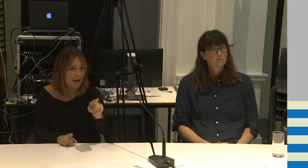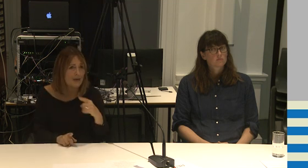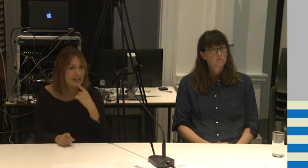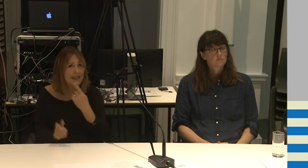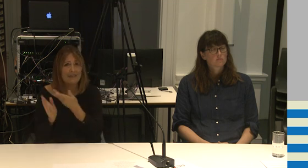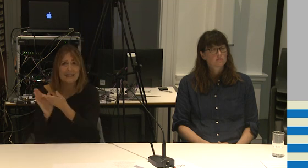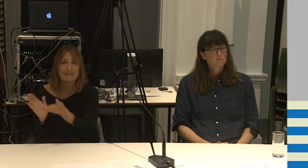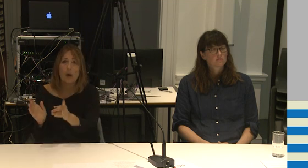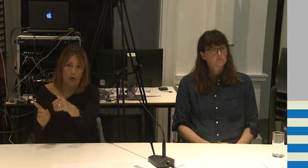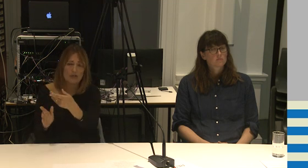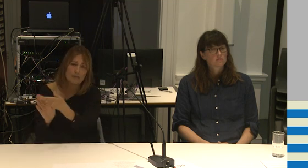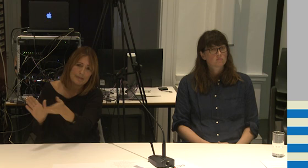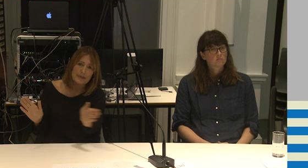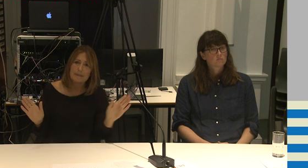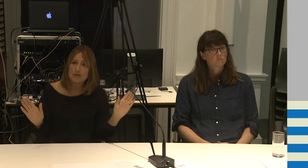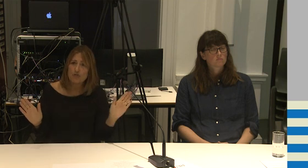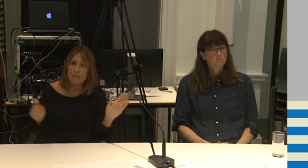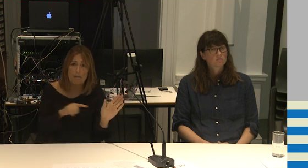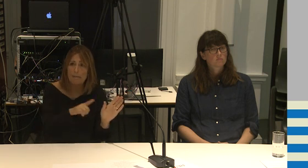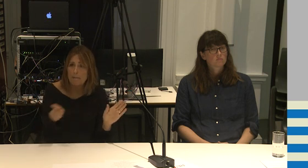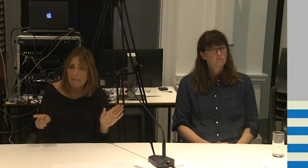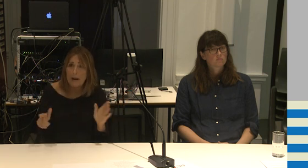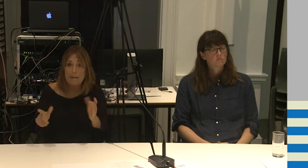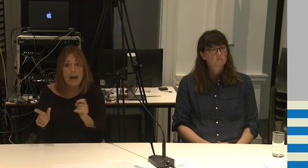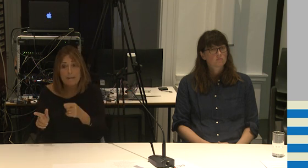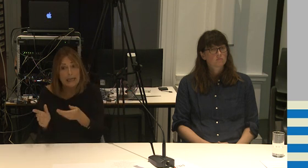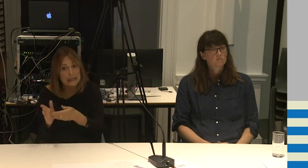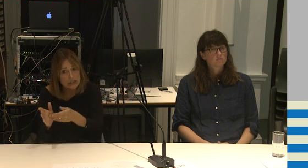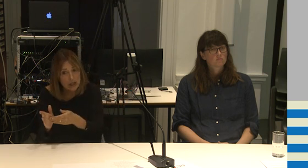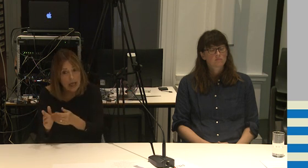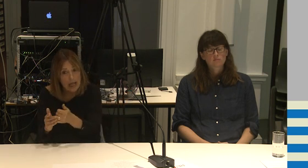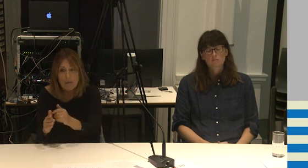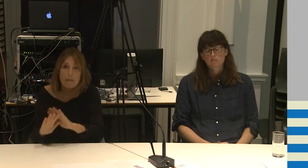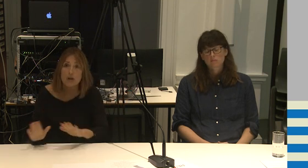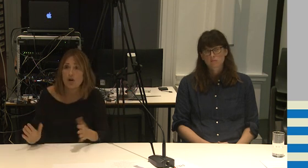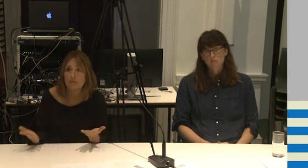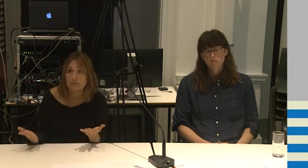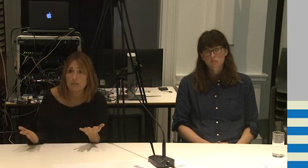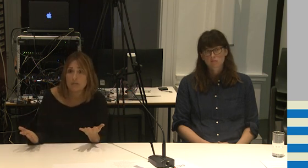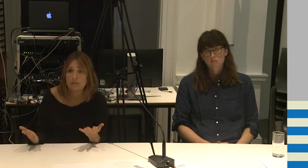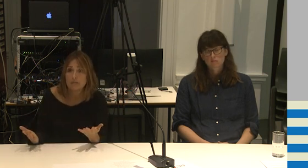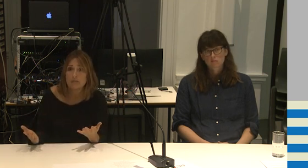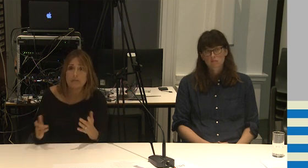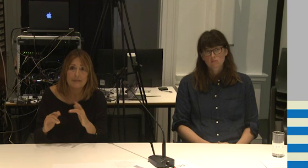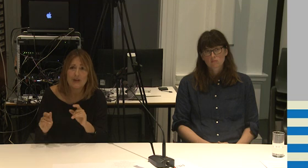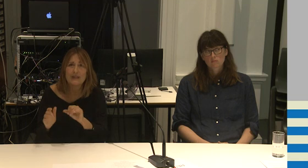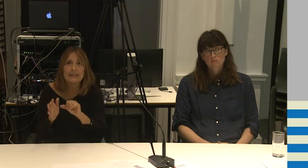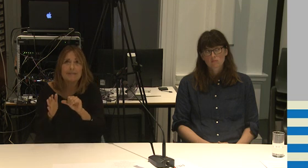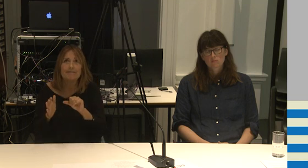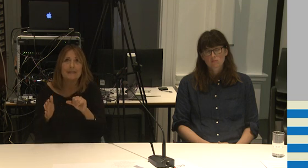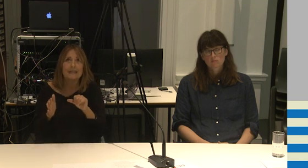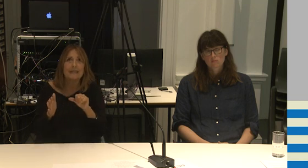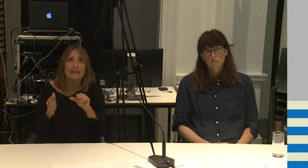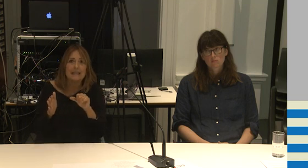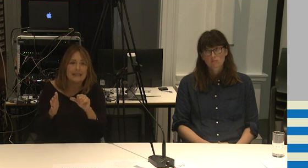of a spectrum around it. You know, you might need this additional help, you might not need this. So the difficulty we